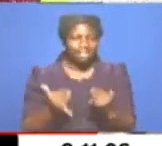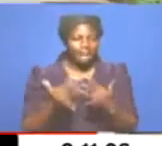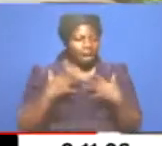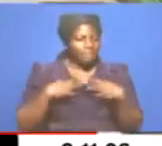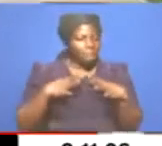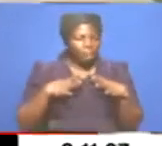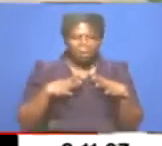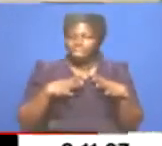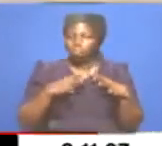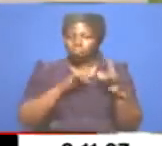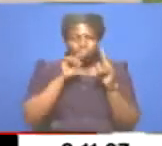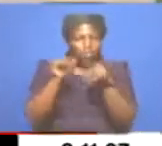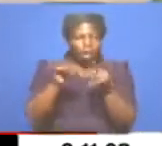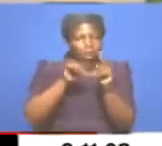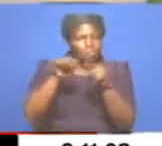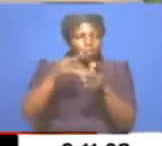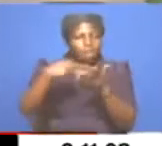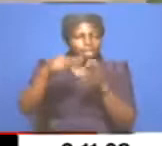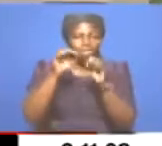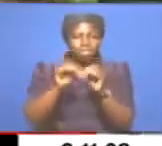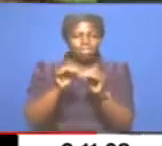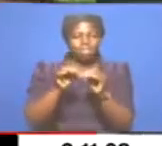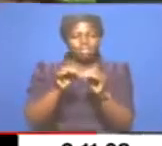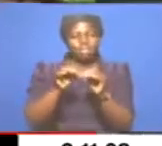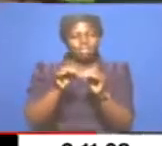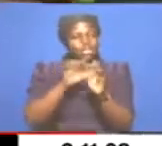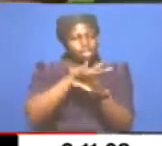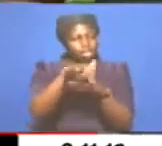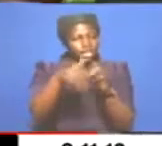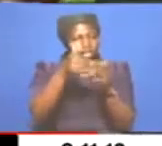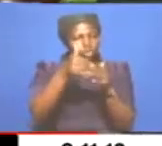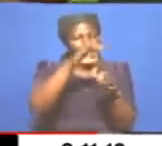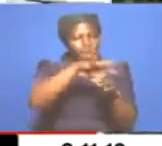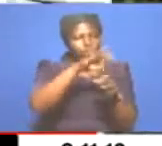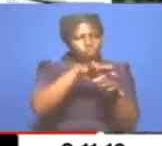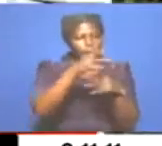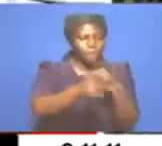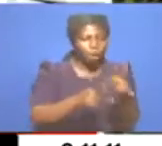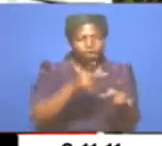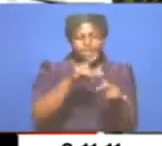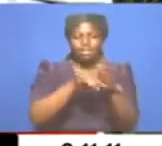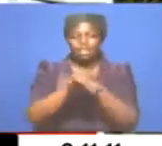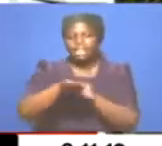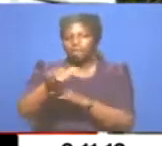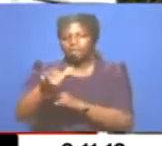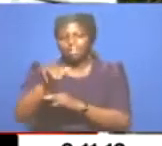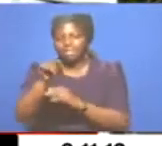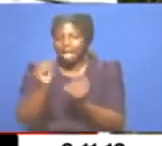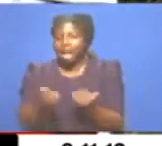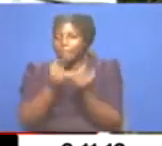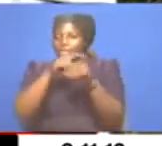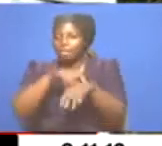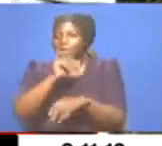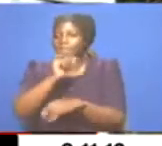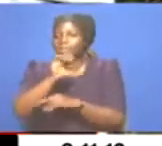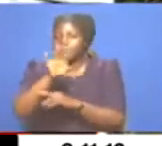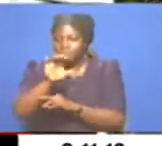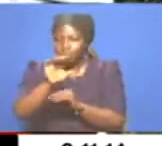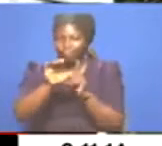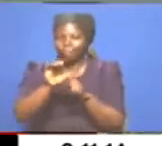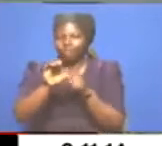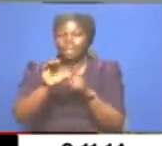to characterize the all-important electoral process across the counties, even as the Independent Electoral and Boundaries